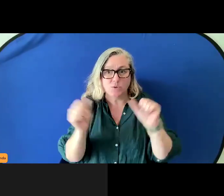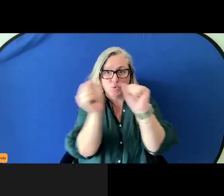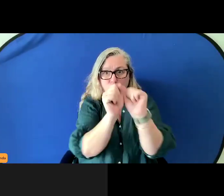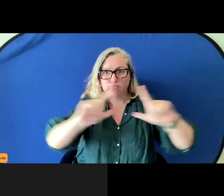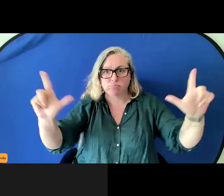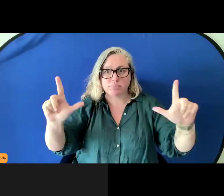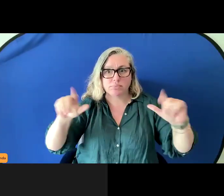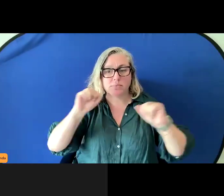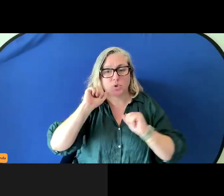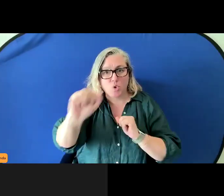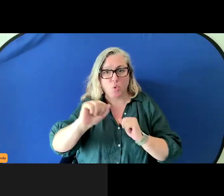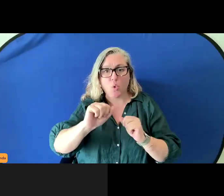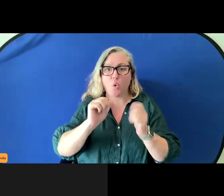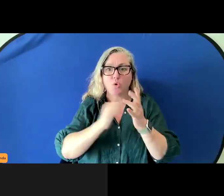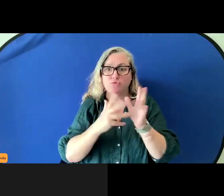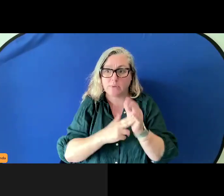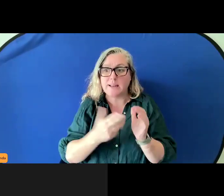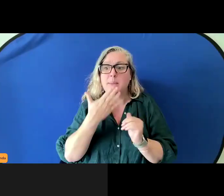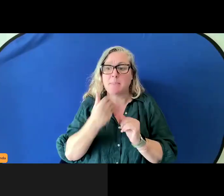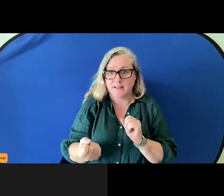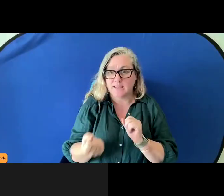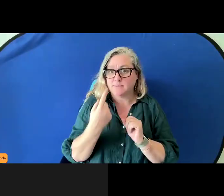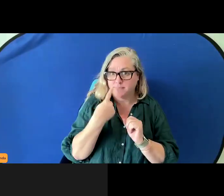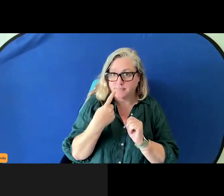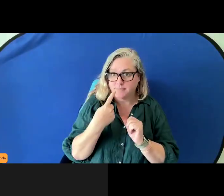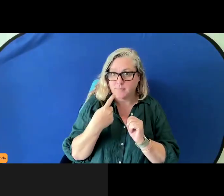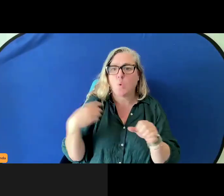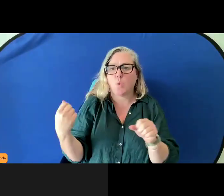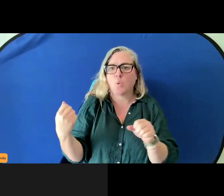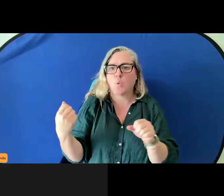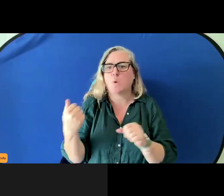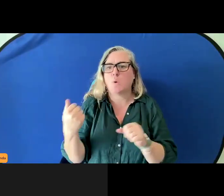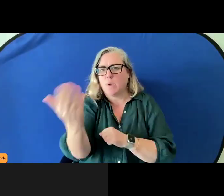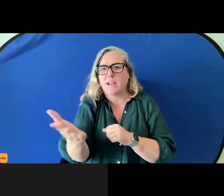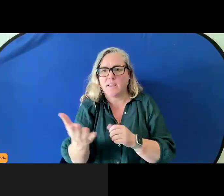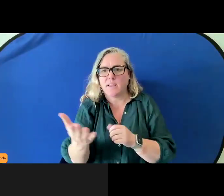personal screen, please message us and we'll make that available to you.